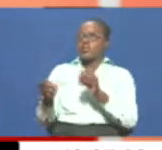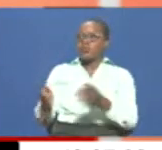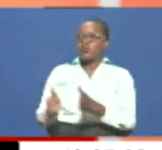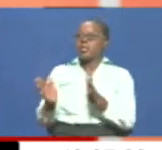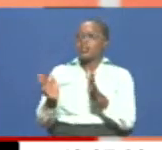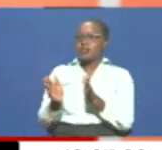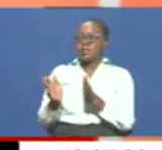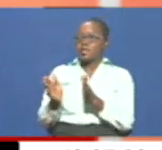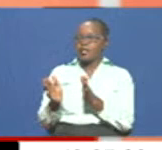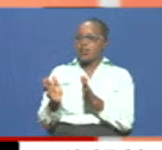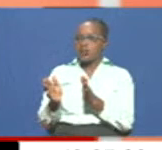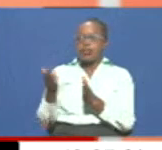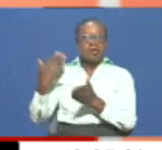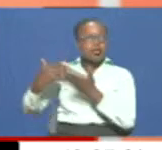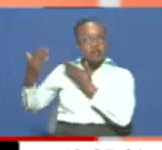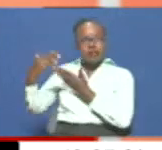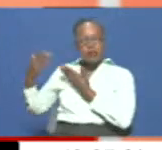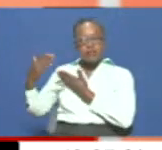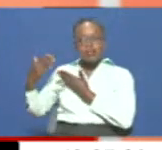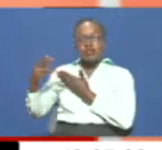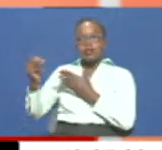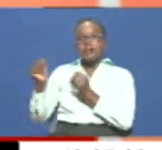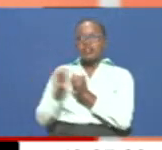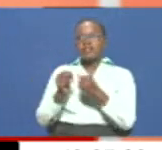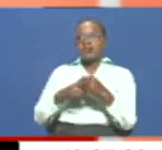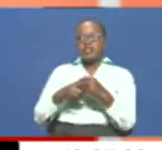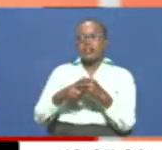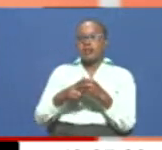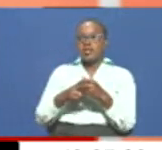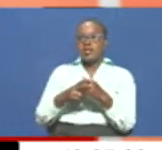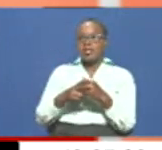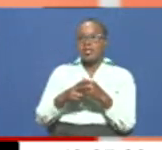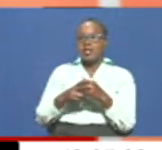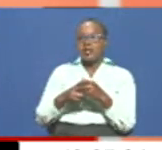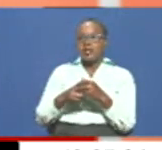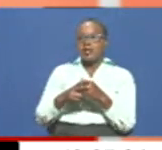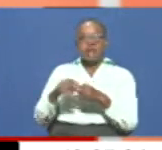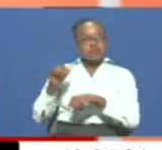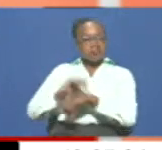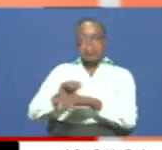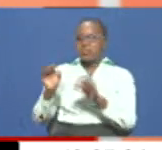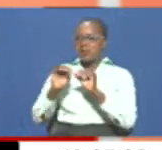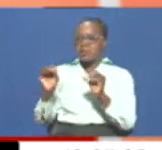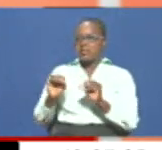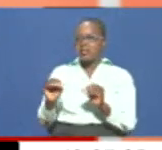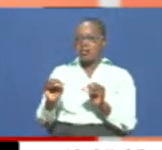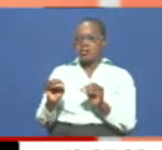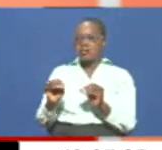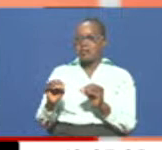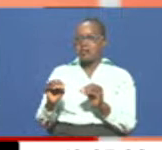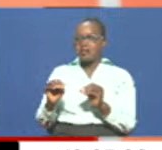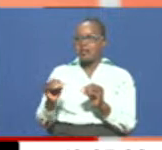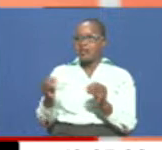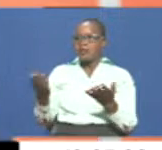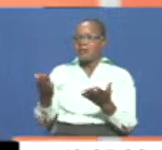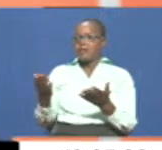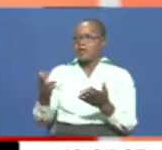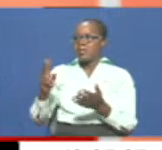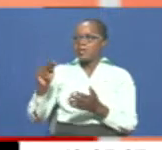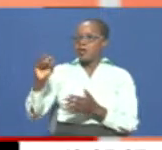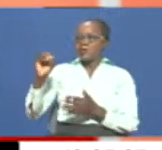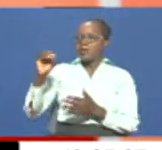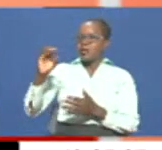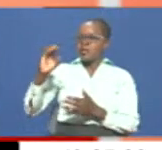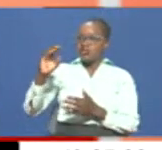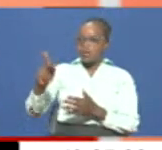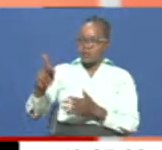The background to 2017, as we all know, was not very, very good, yeah. in terms of where the National Olympic Committee was placed as a